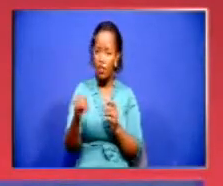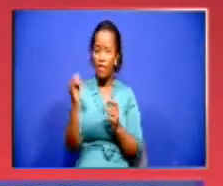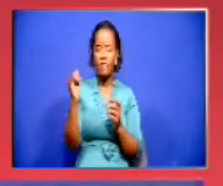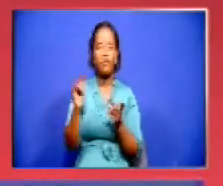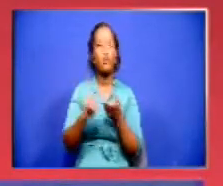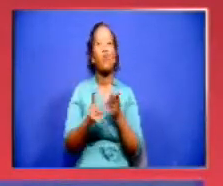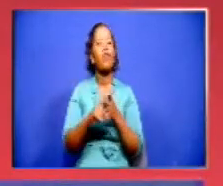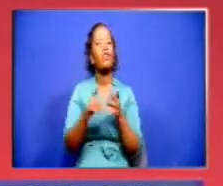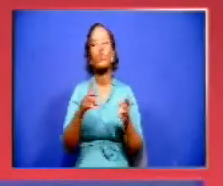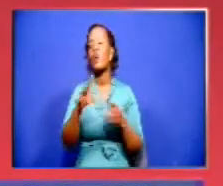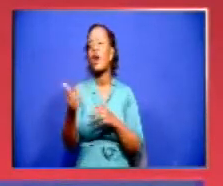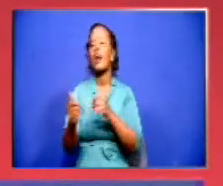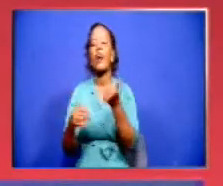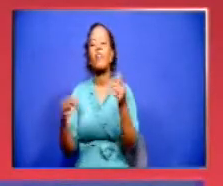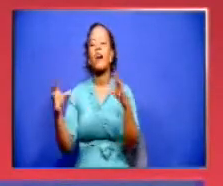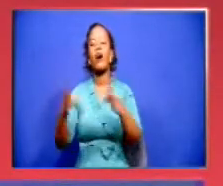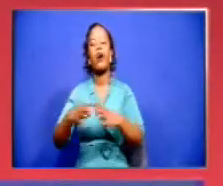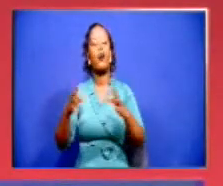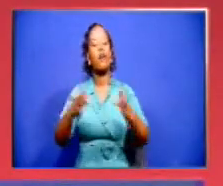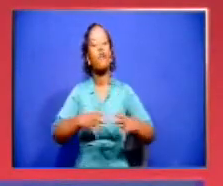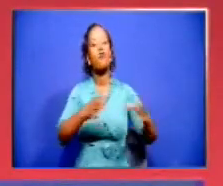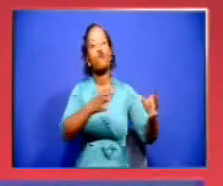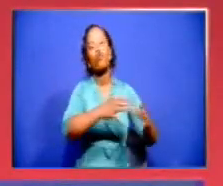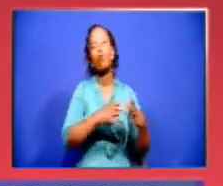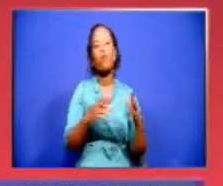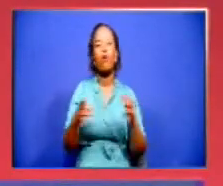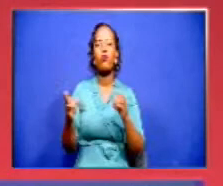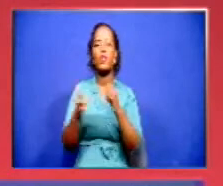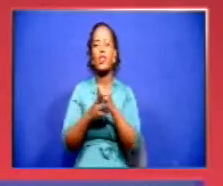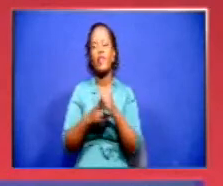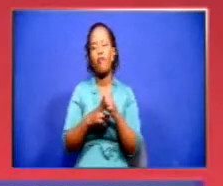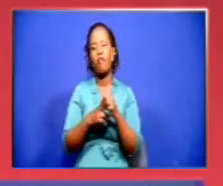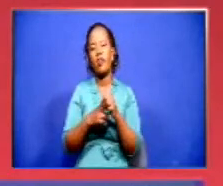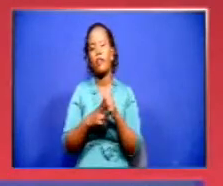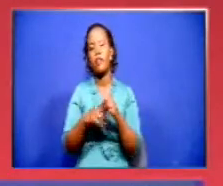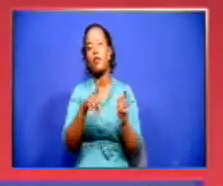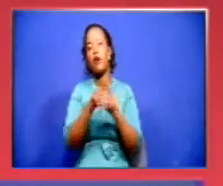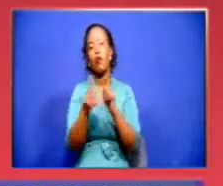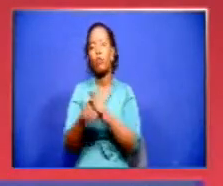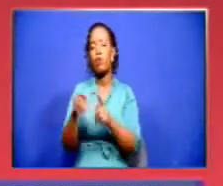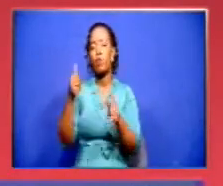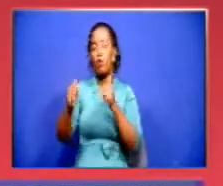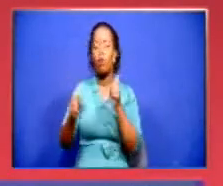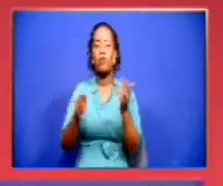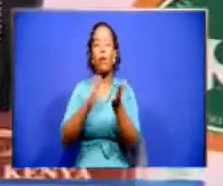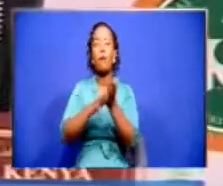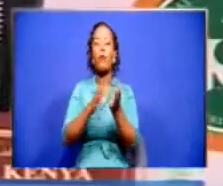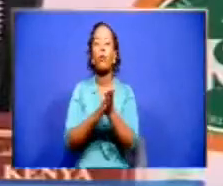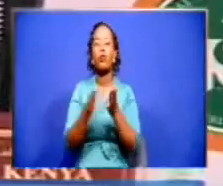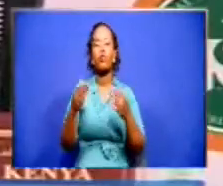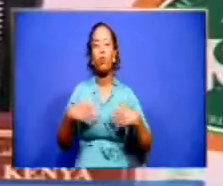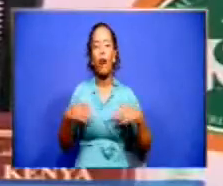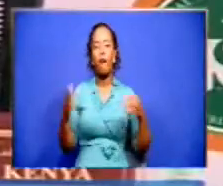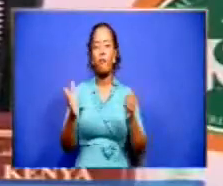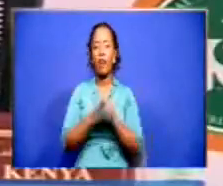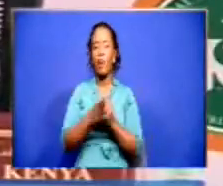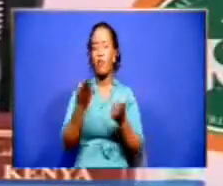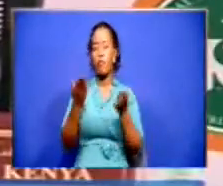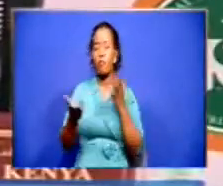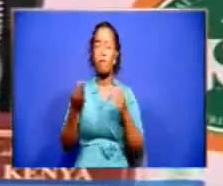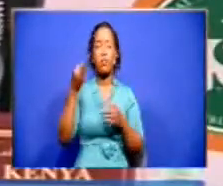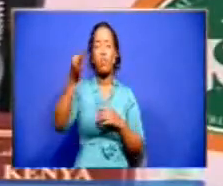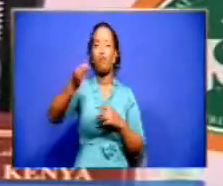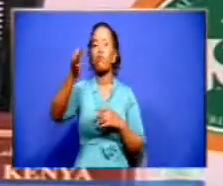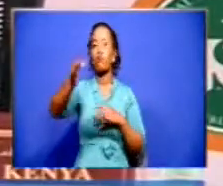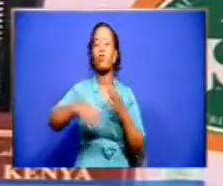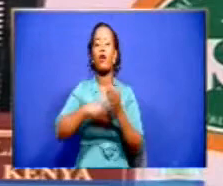and the other group of seven, and it is proposed nine, maybe in the future, will